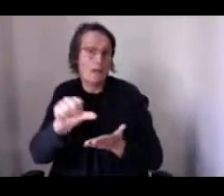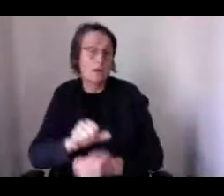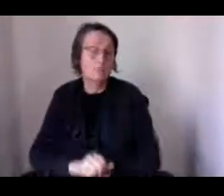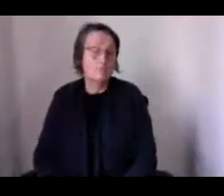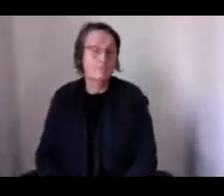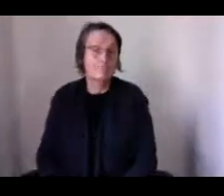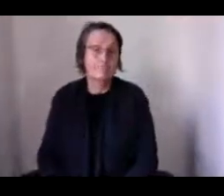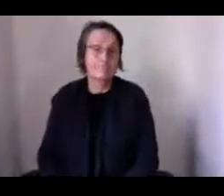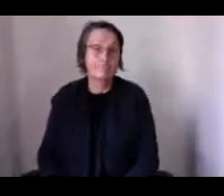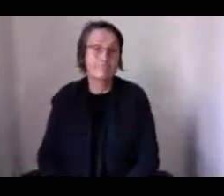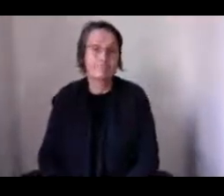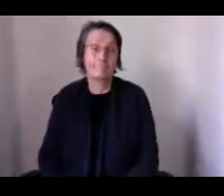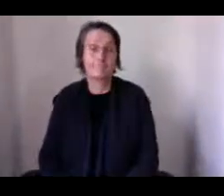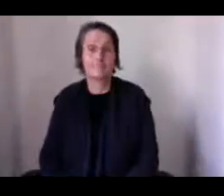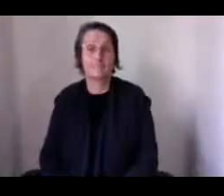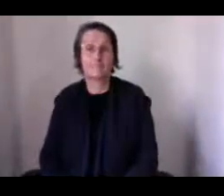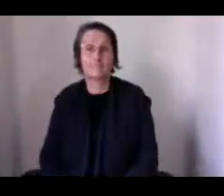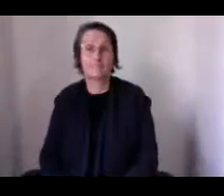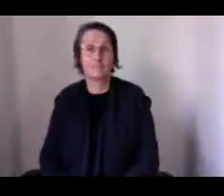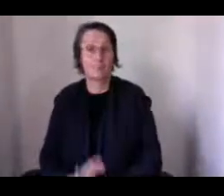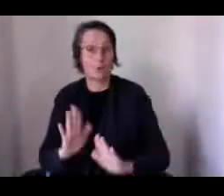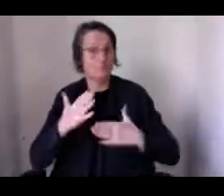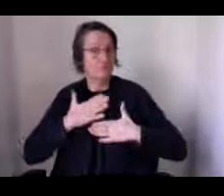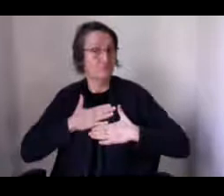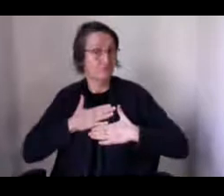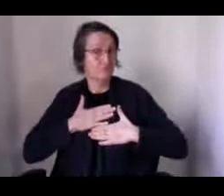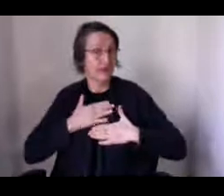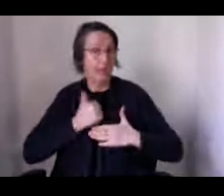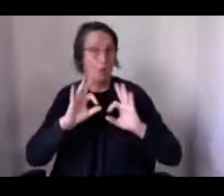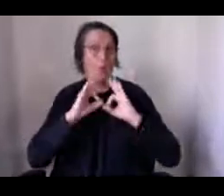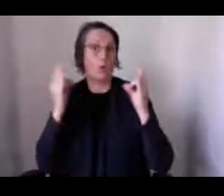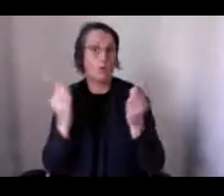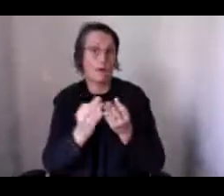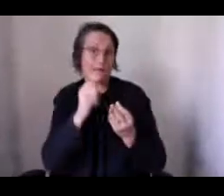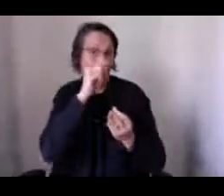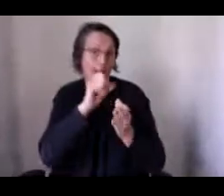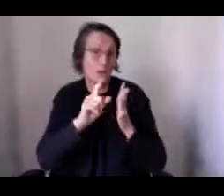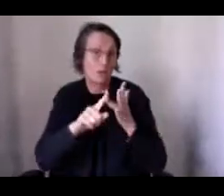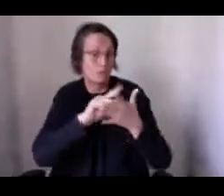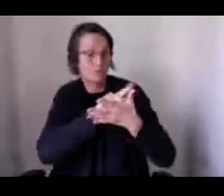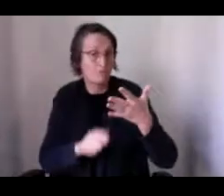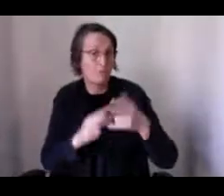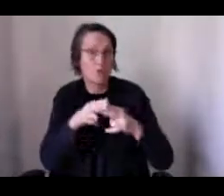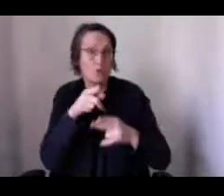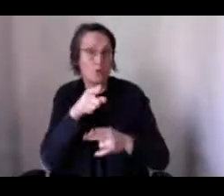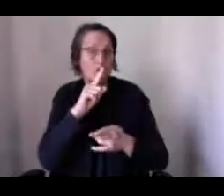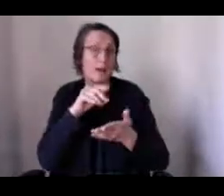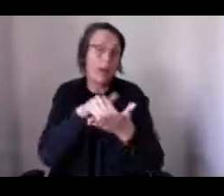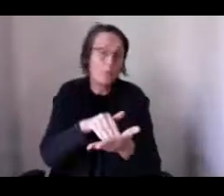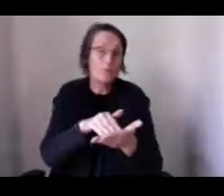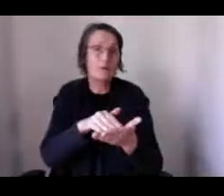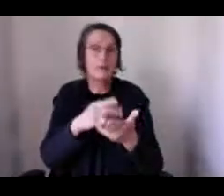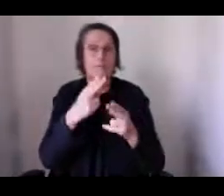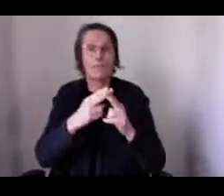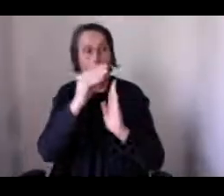as well. So then the main things that we can help you with in terms of grant